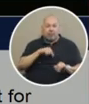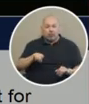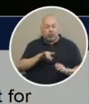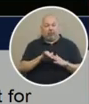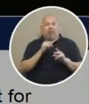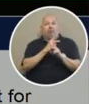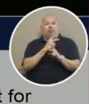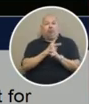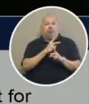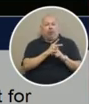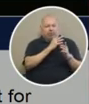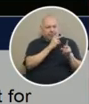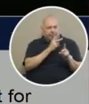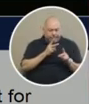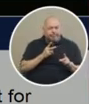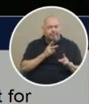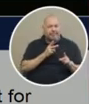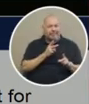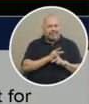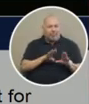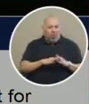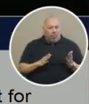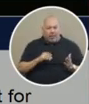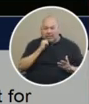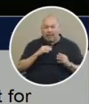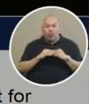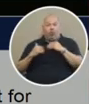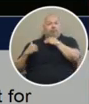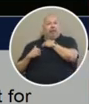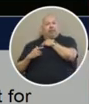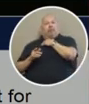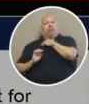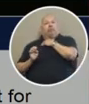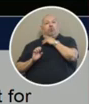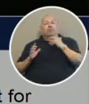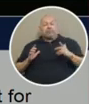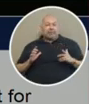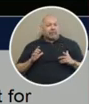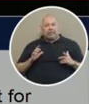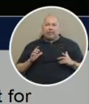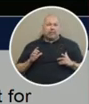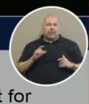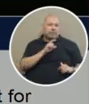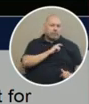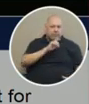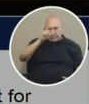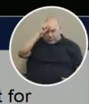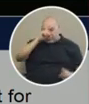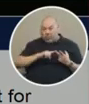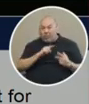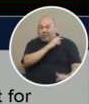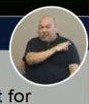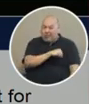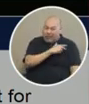have the proper PPE to remain open, so we don't put an additional burden on the emergency response system or the